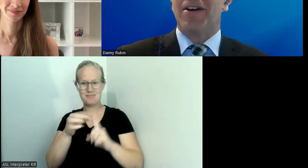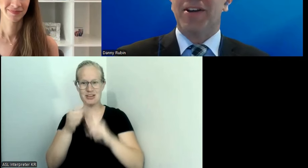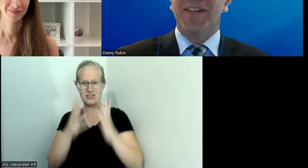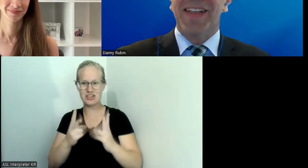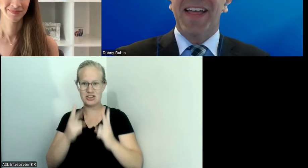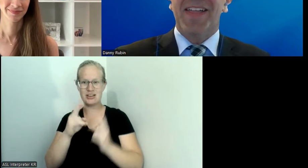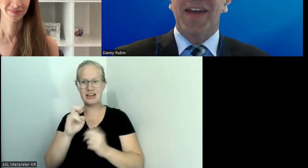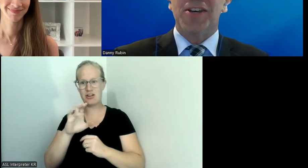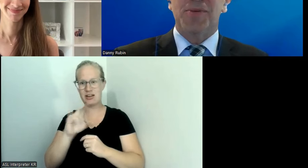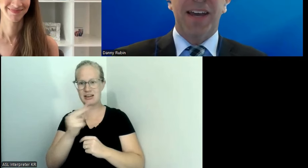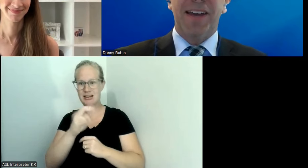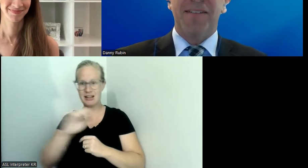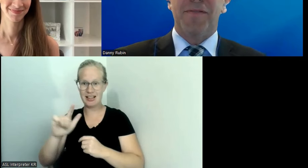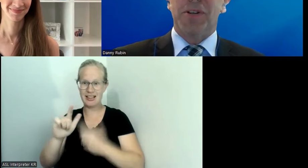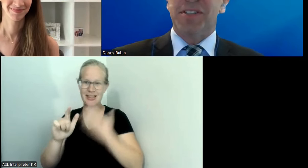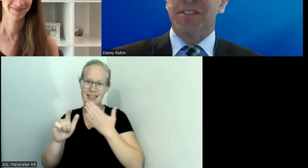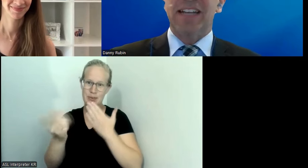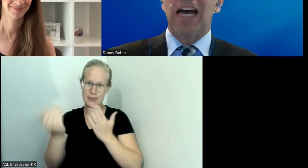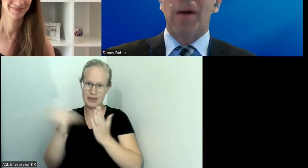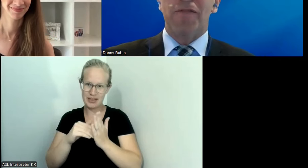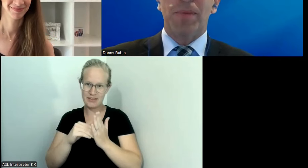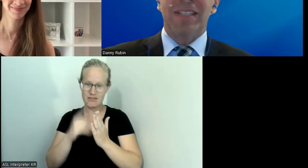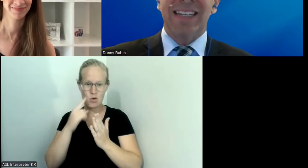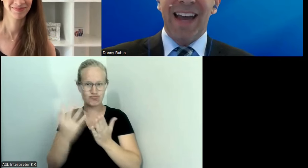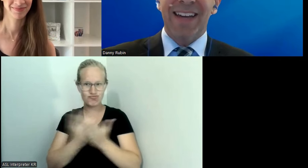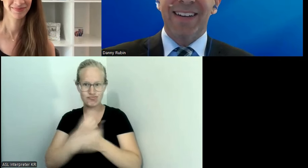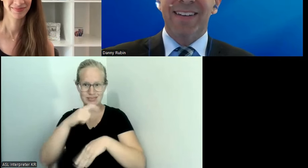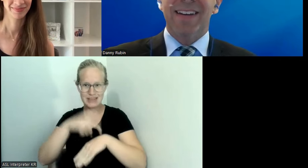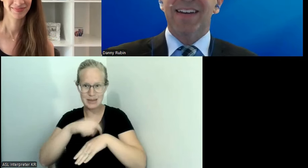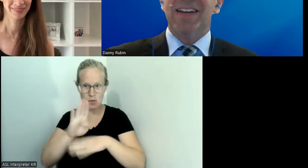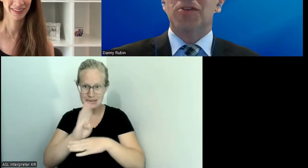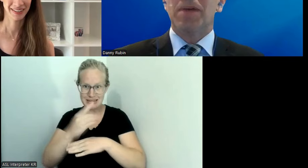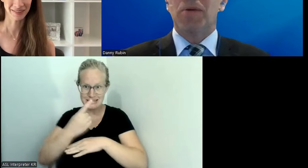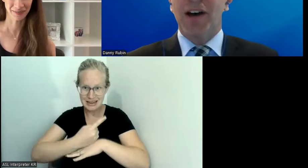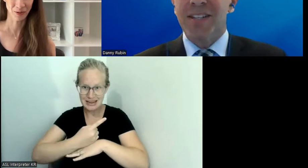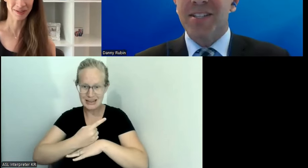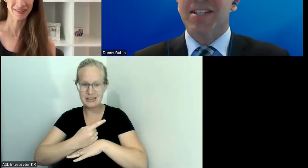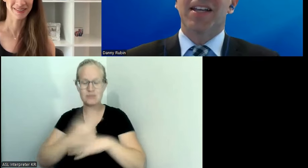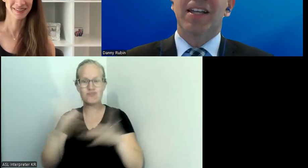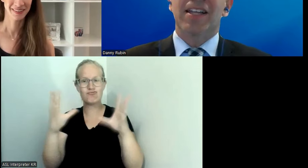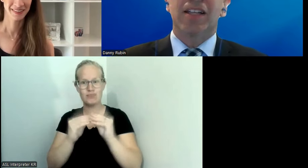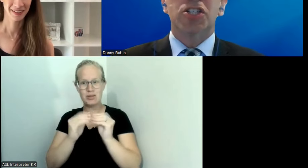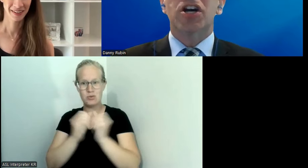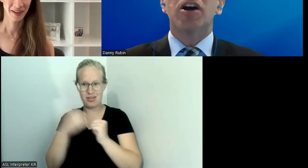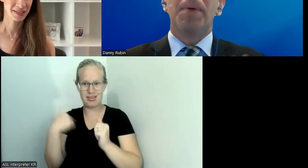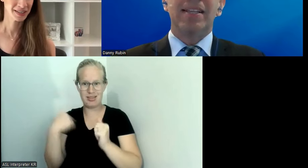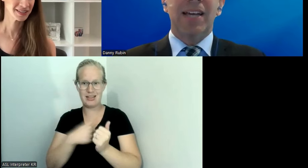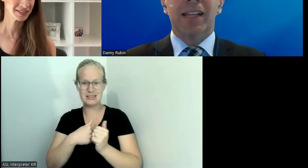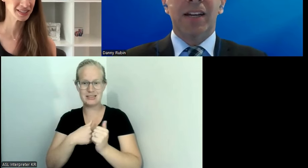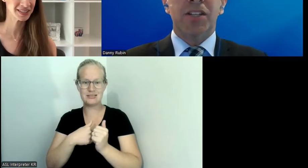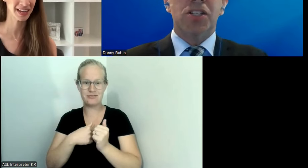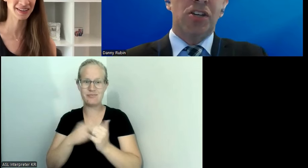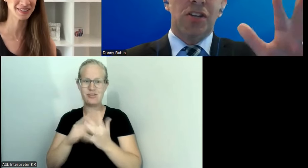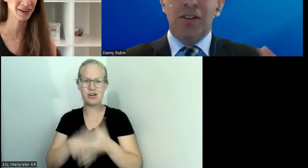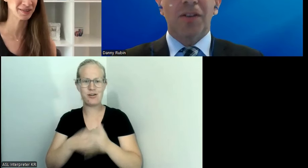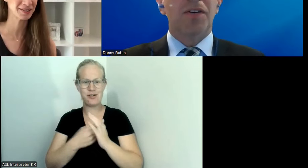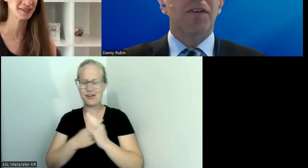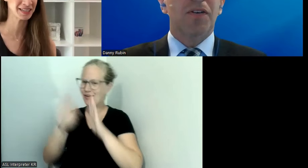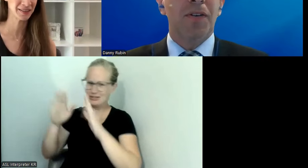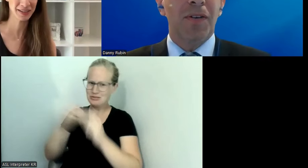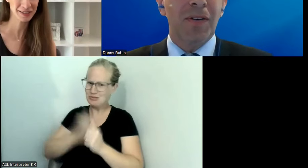today. is Erin Hill. Thank you again for taking time out of your busy day to meet with us. Start by telling us.